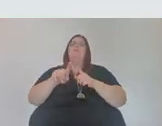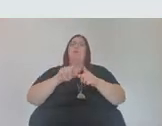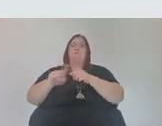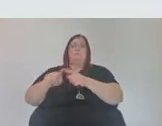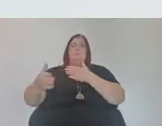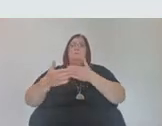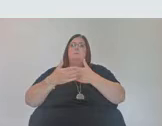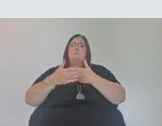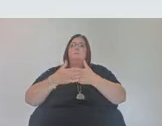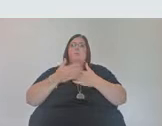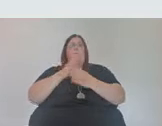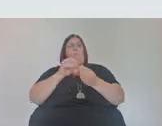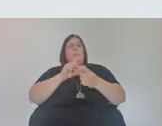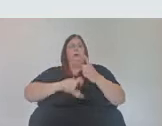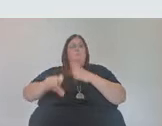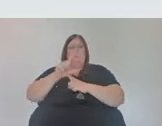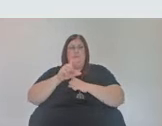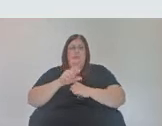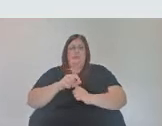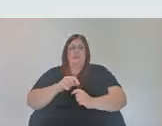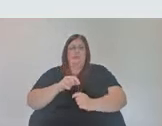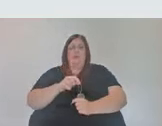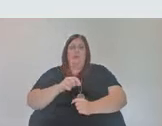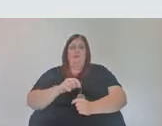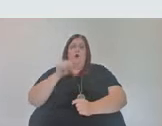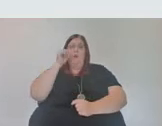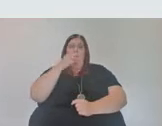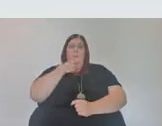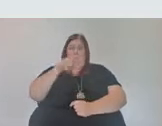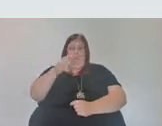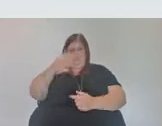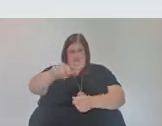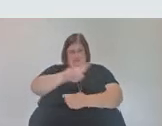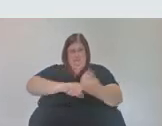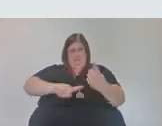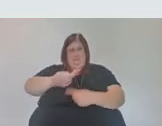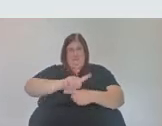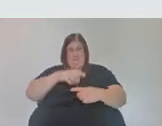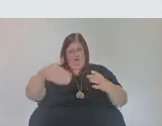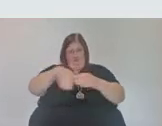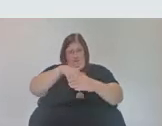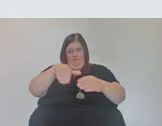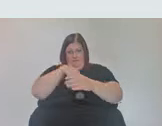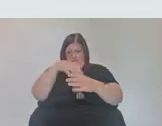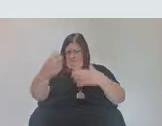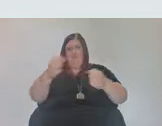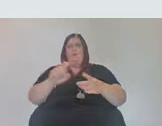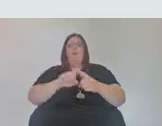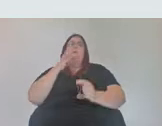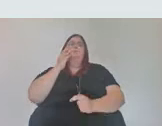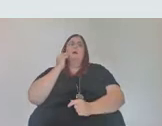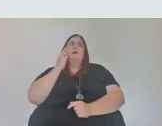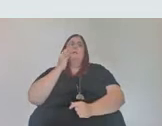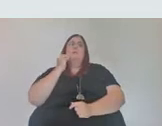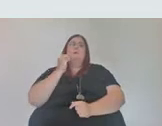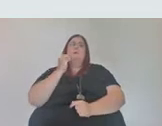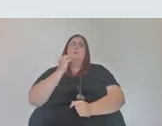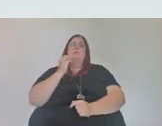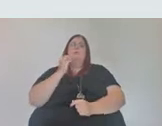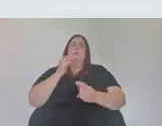patient engagement. Indeed, some people on the call have been involved with these, and we've done that with community diabetes and the wound care